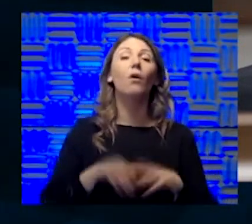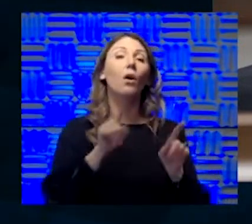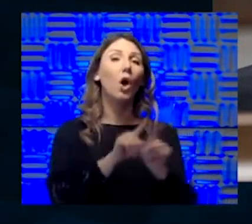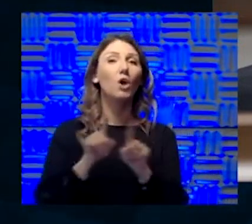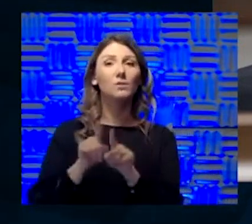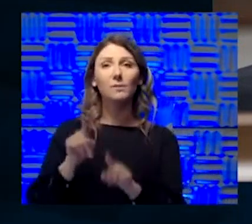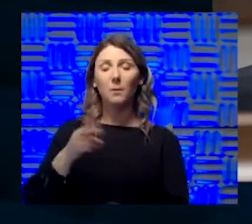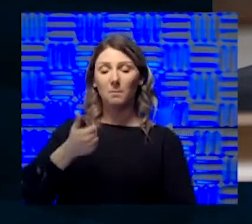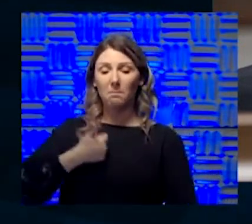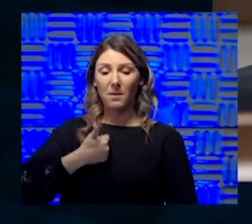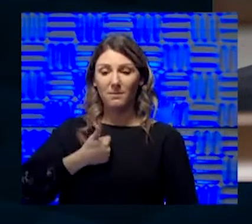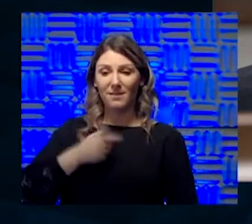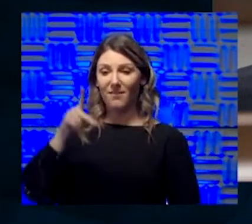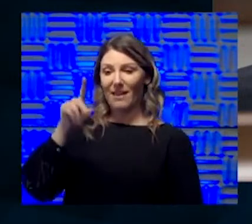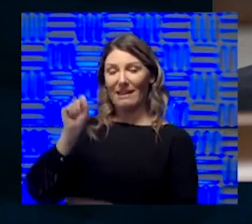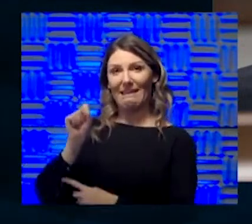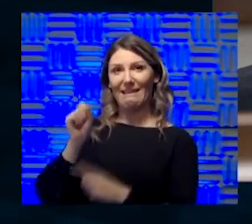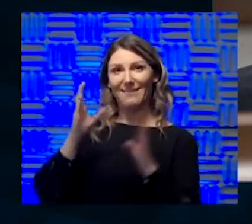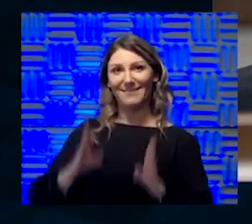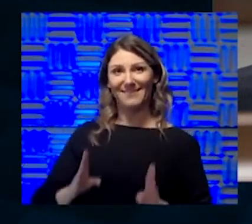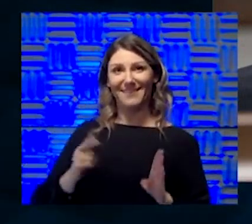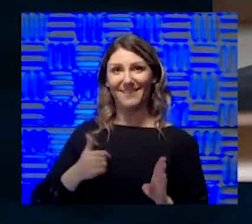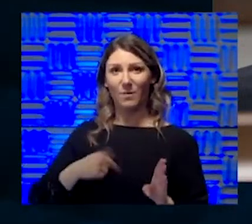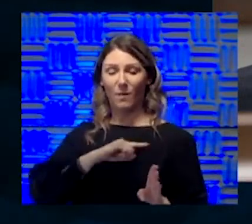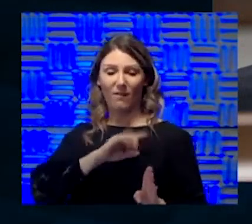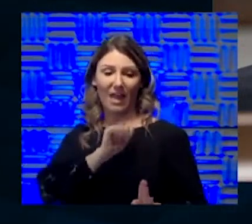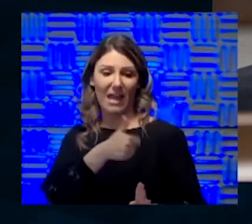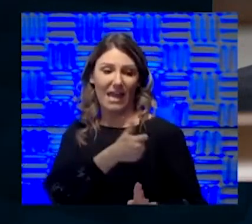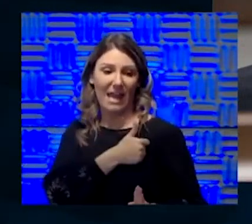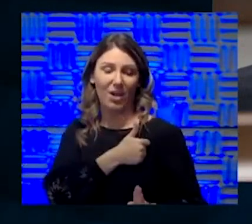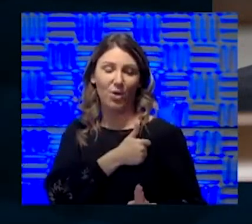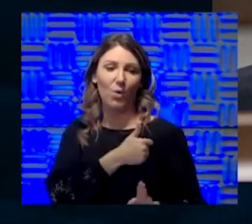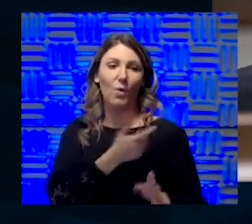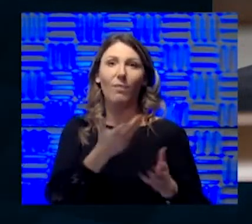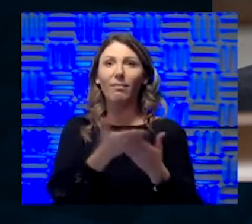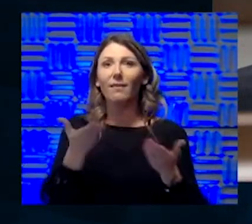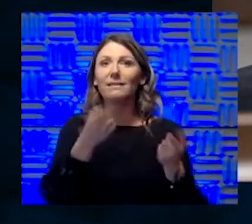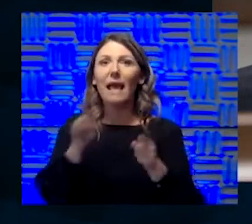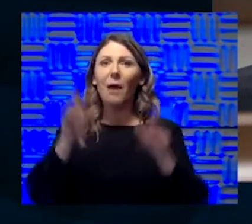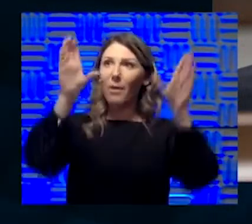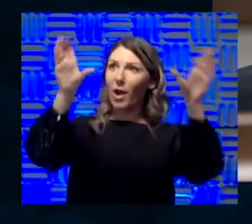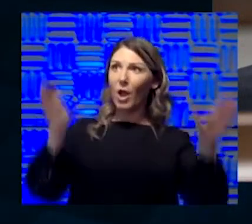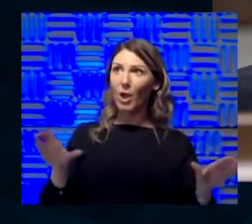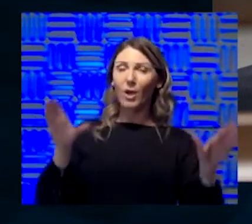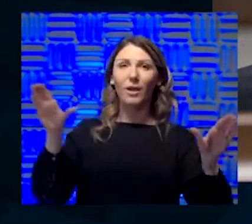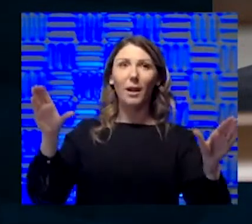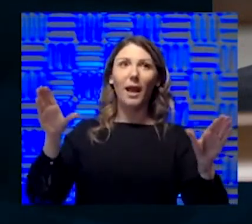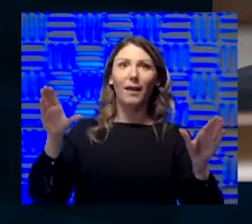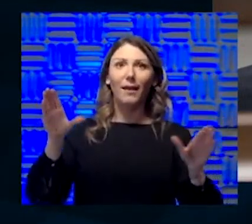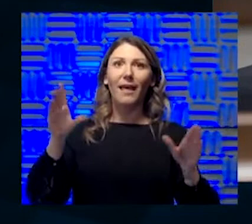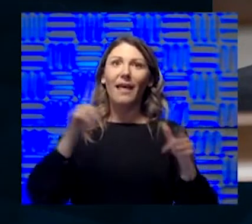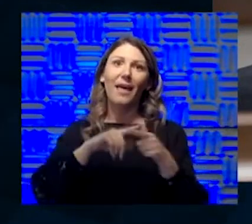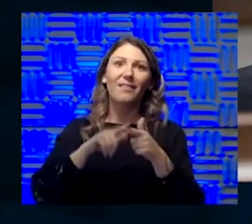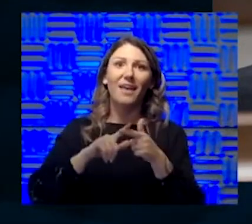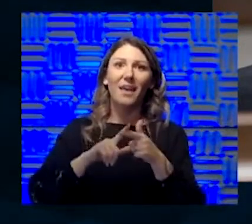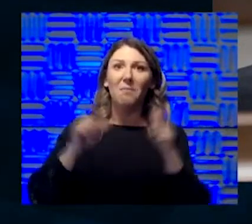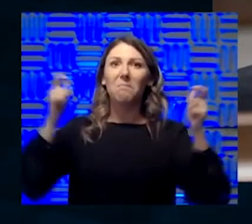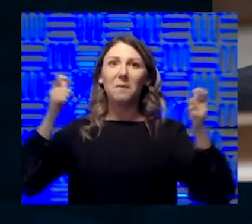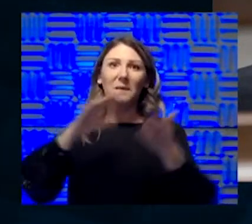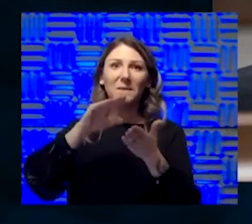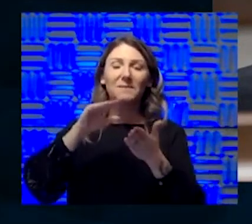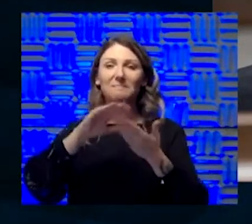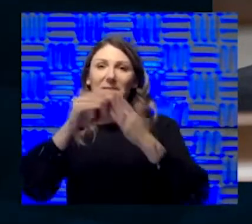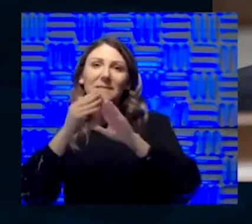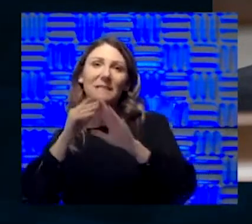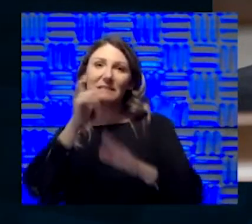Kansan, we generally have the attitude that things that happen on the coast or in big cities don't happen to us. And again, what we've